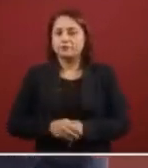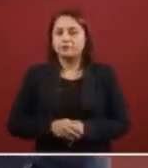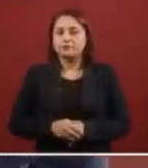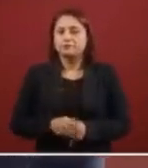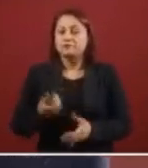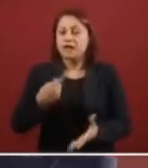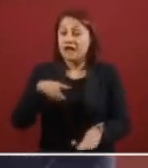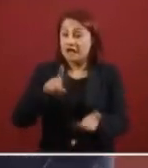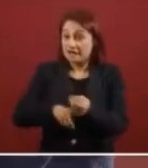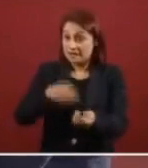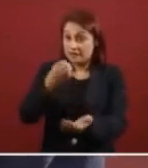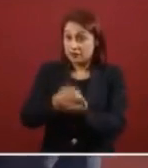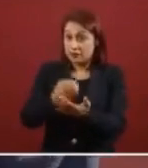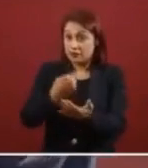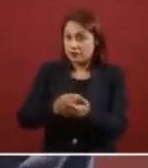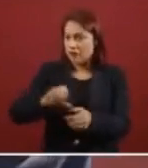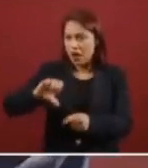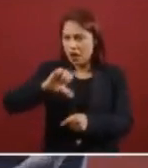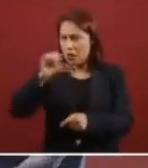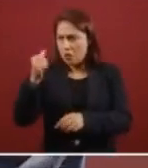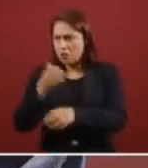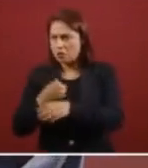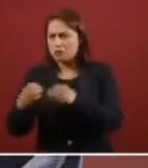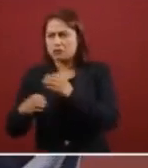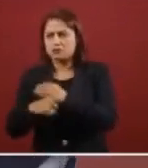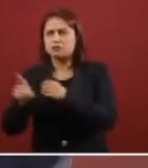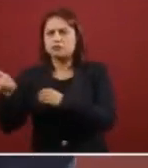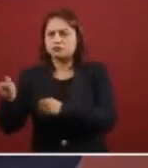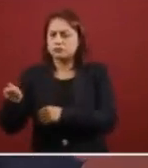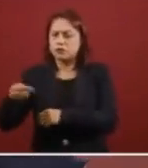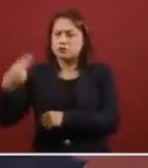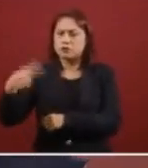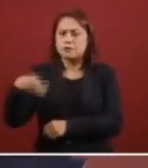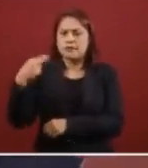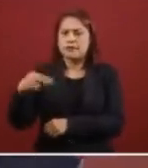Plus, there's other branches that may mean income,